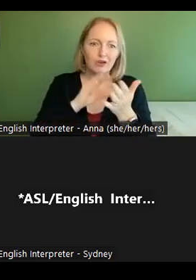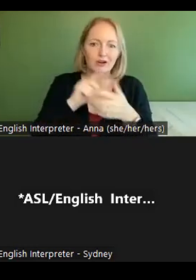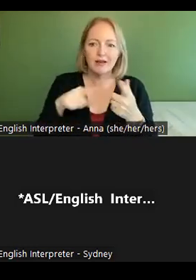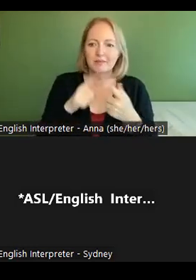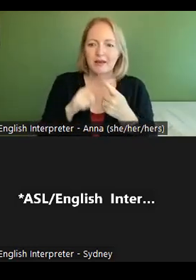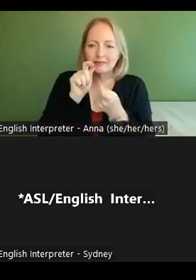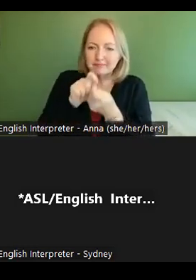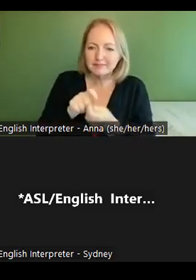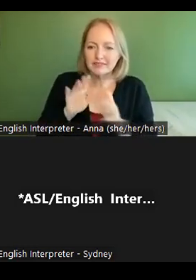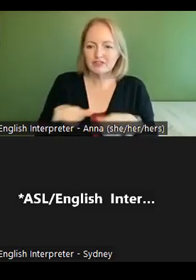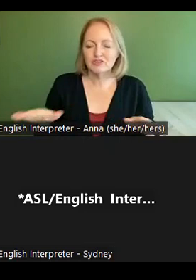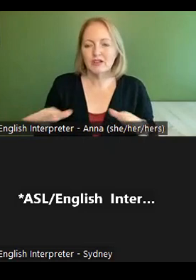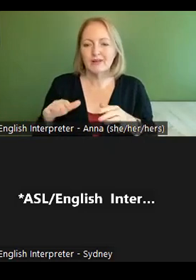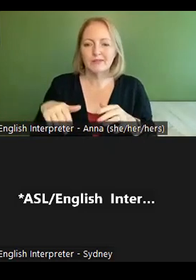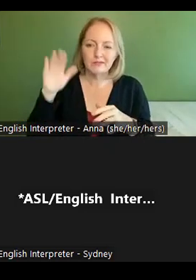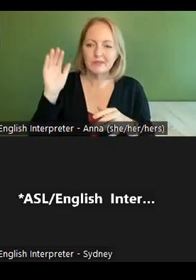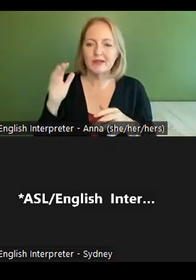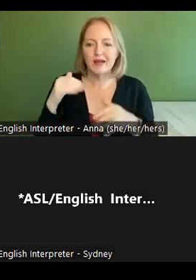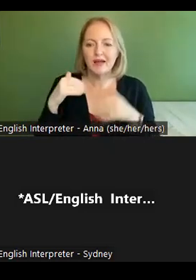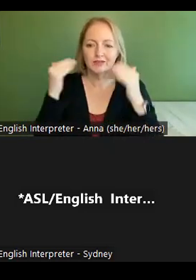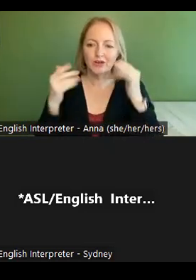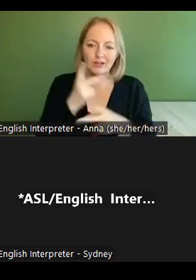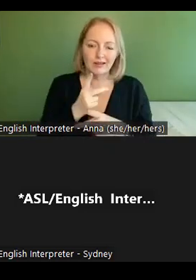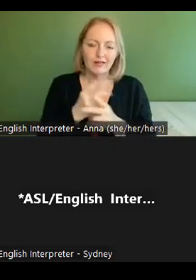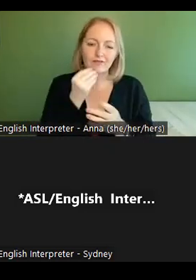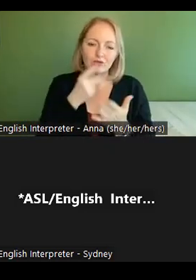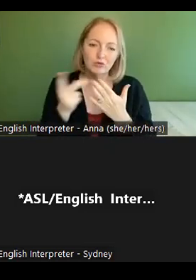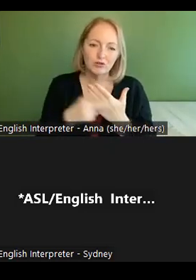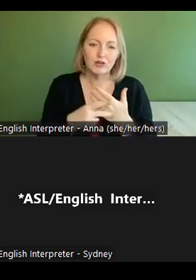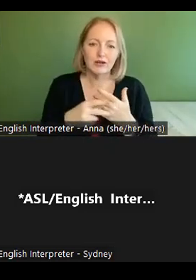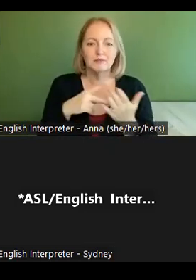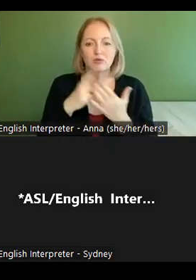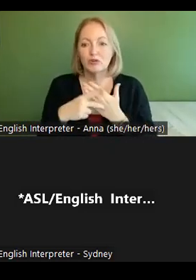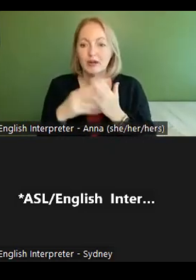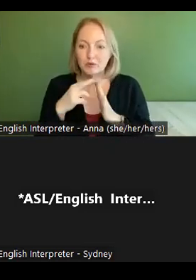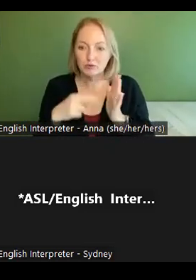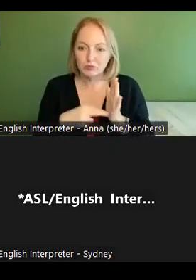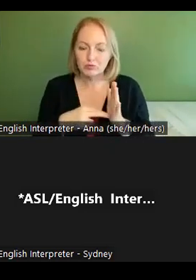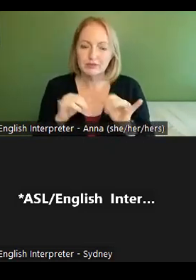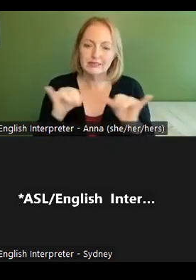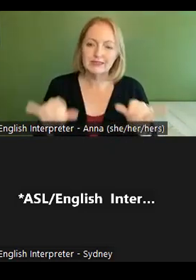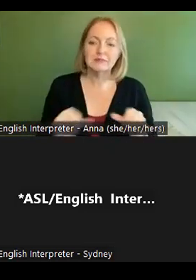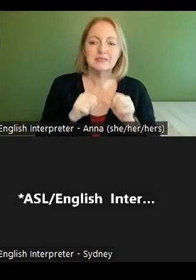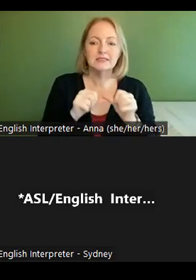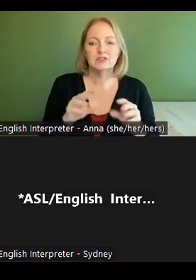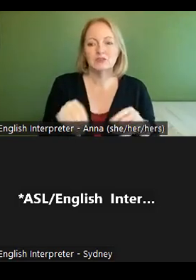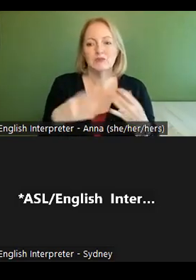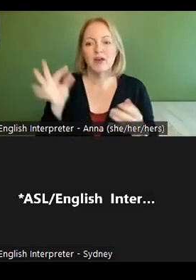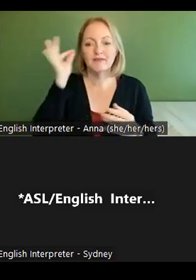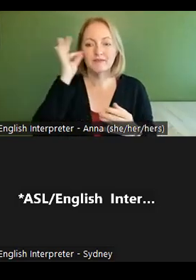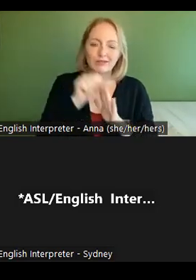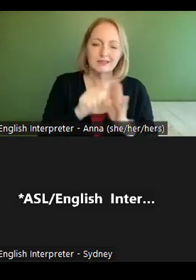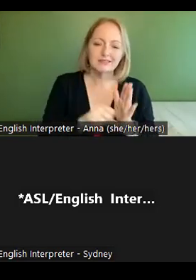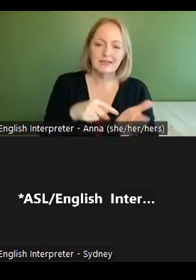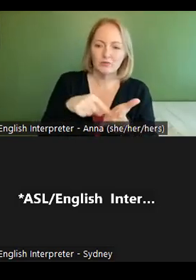nuances of the Child and Adult Care Food Program, programmatic rules and systems to continue to provide federal and state